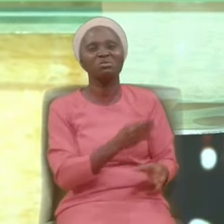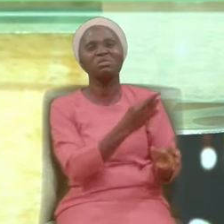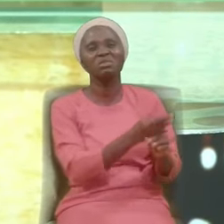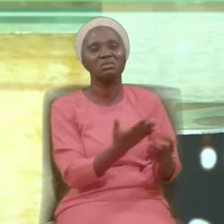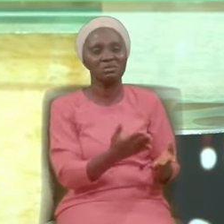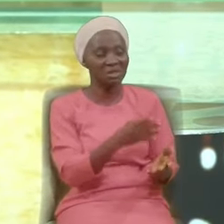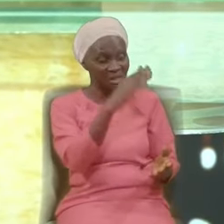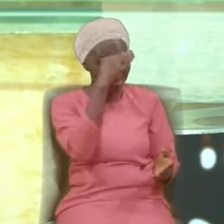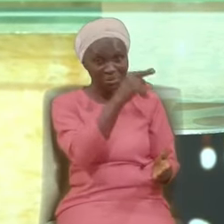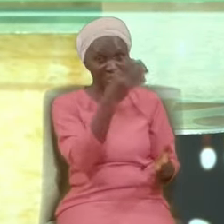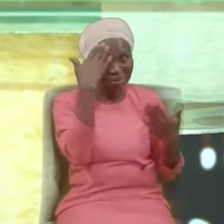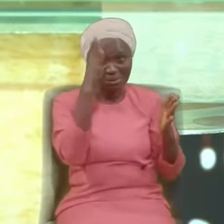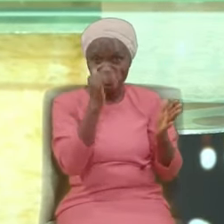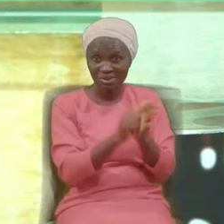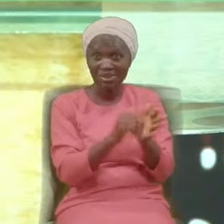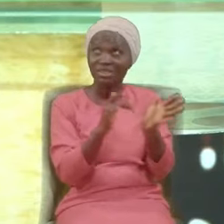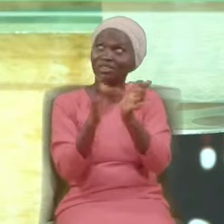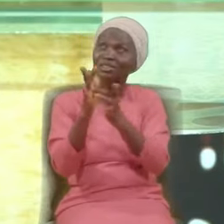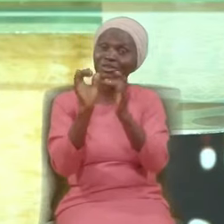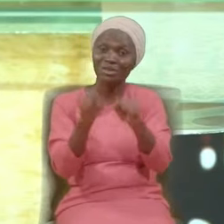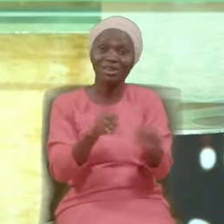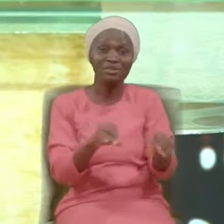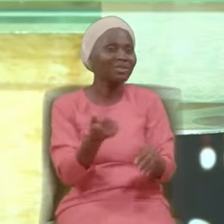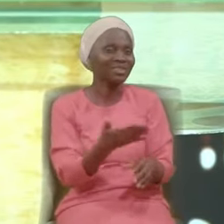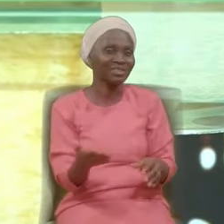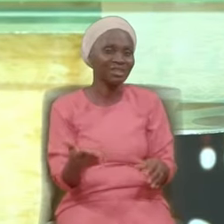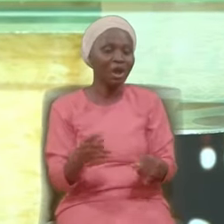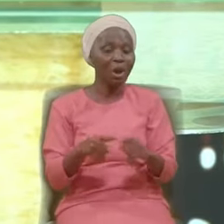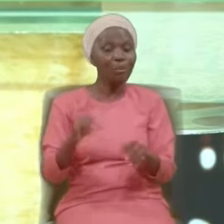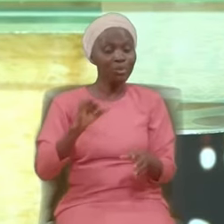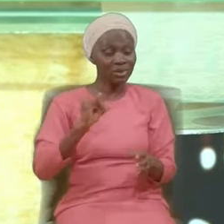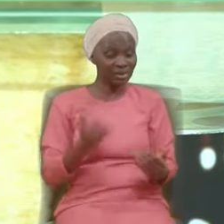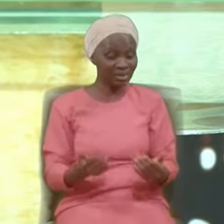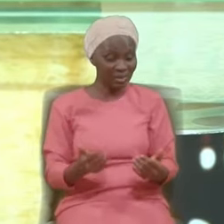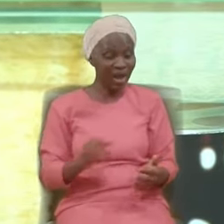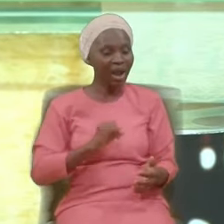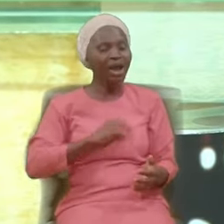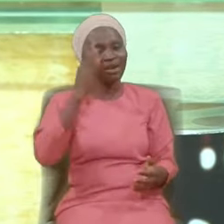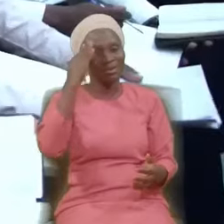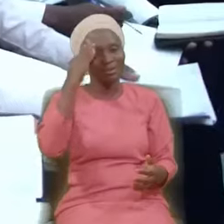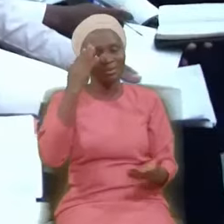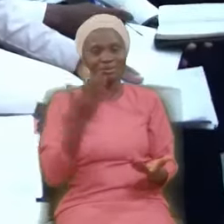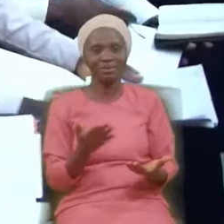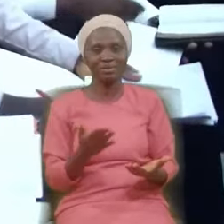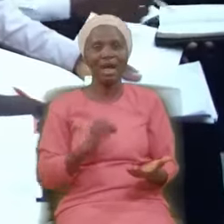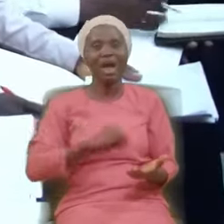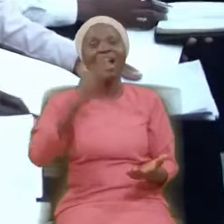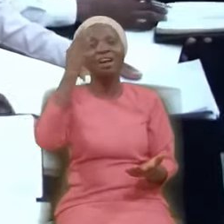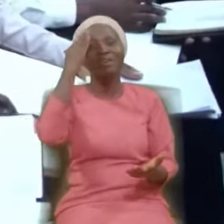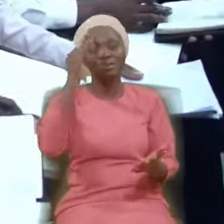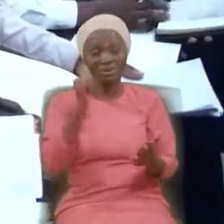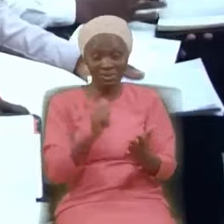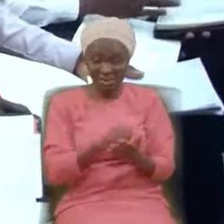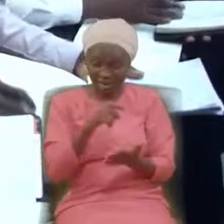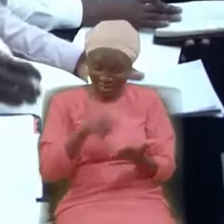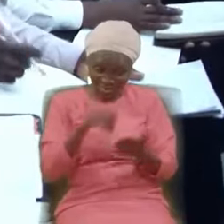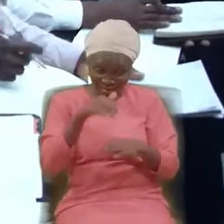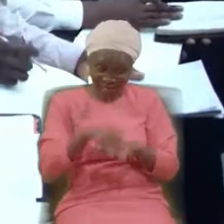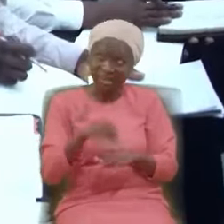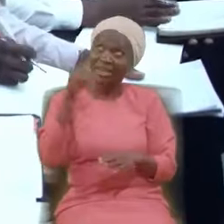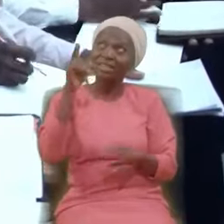do everything. But now I know, but now I know, but now I know. I know that in your life tonight he will do everything.